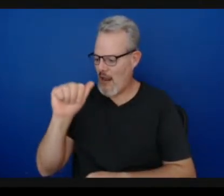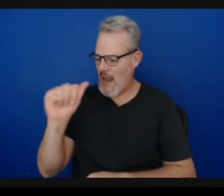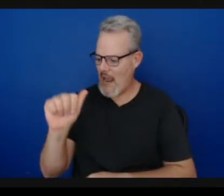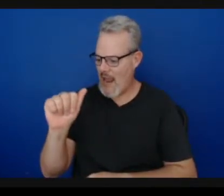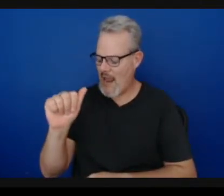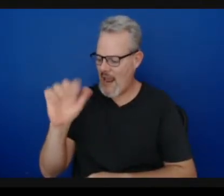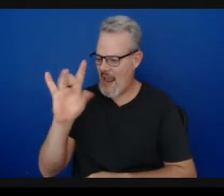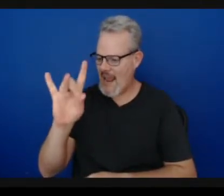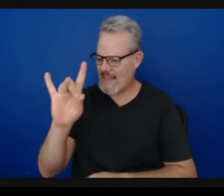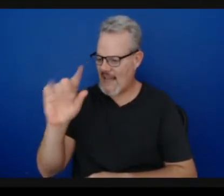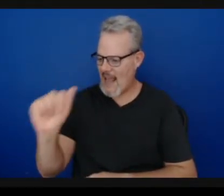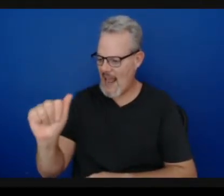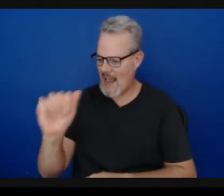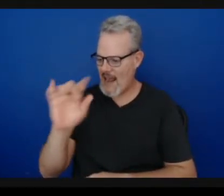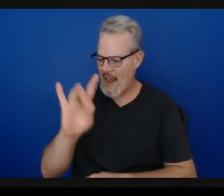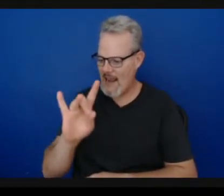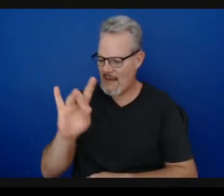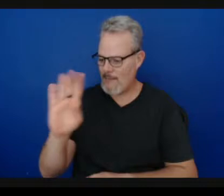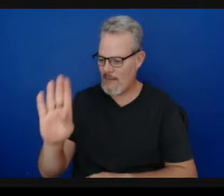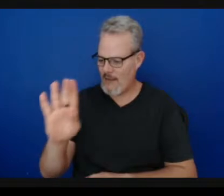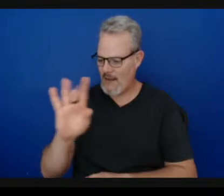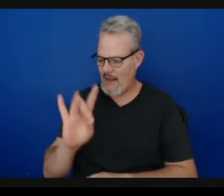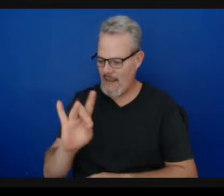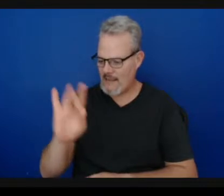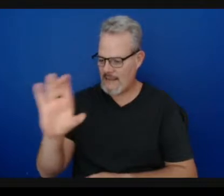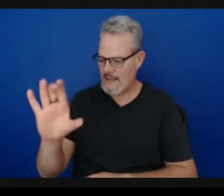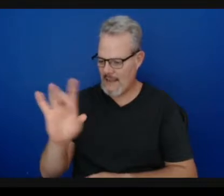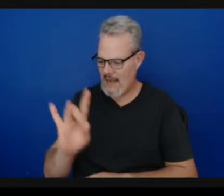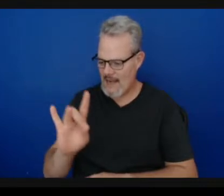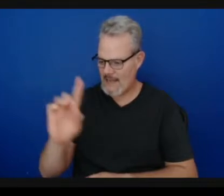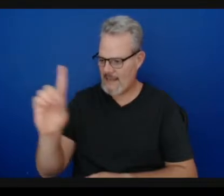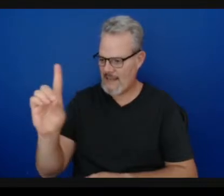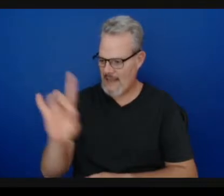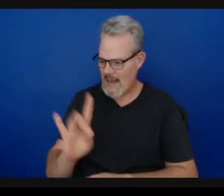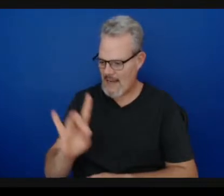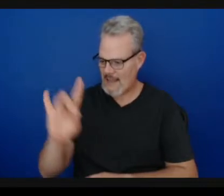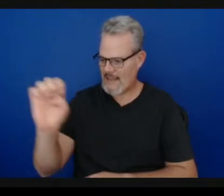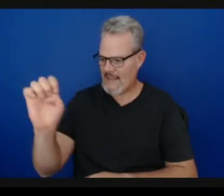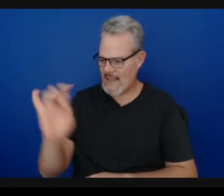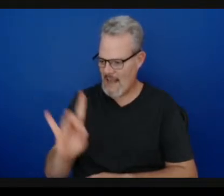8E. So they grouped a lot of those to actually get to 24.